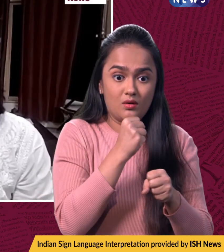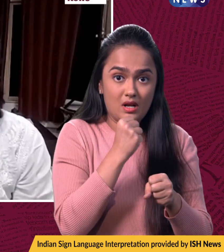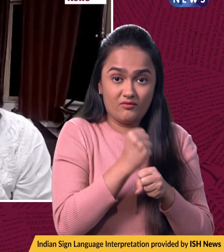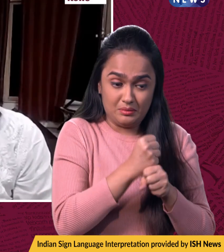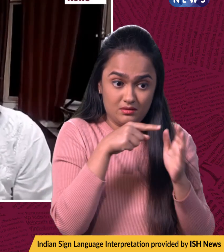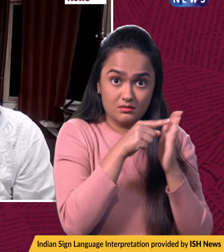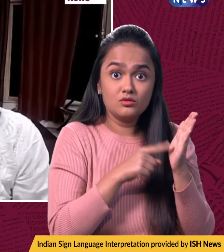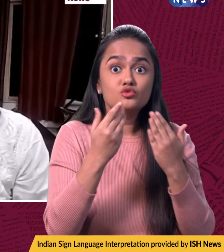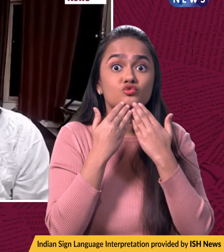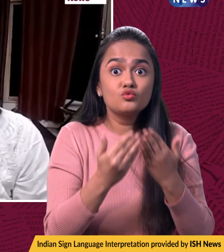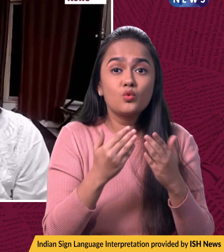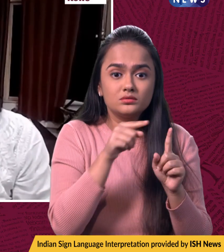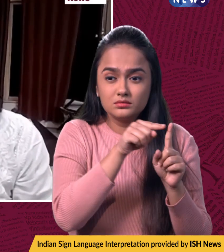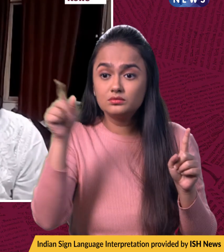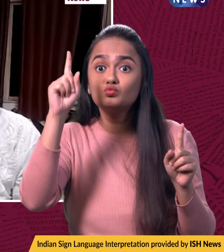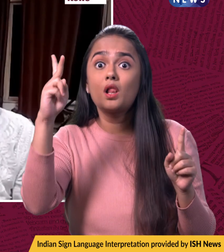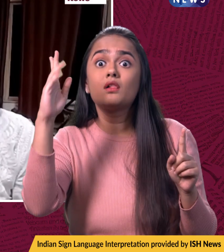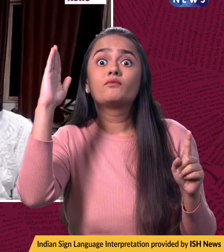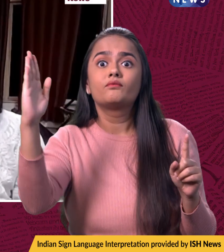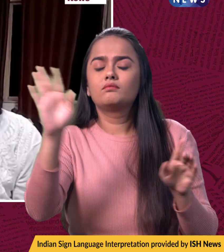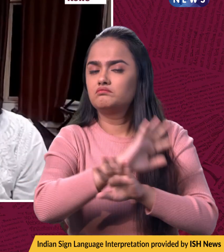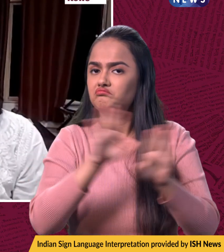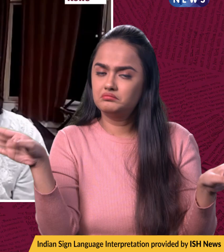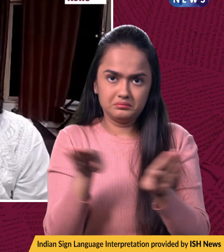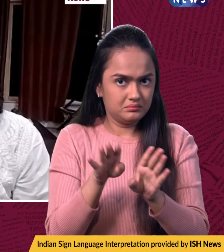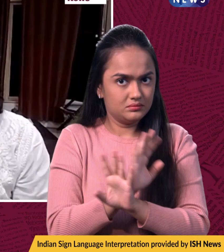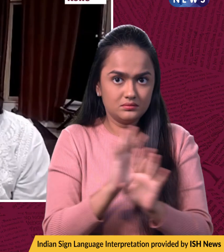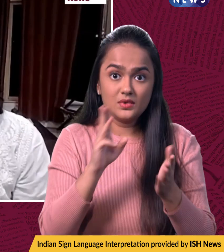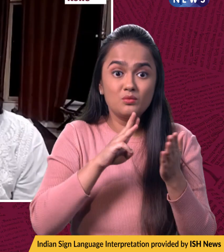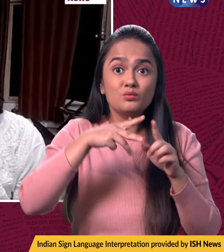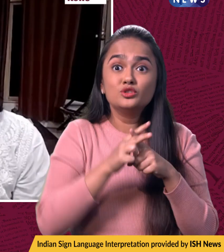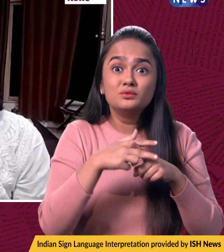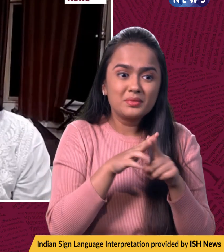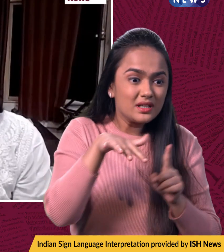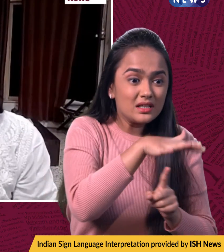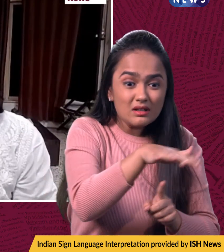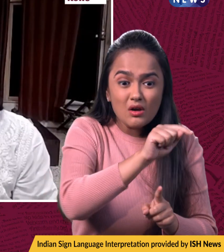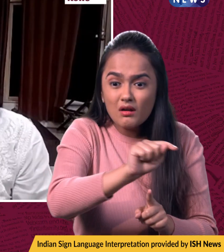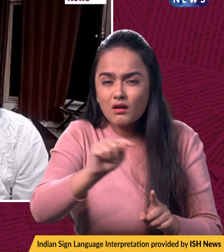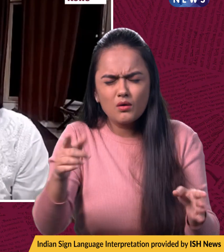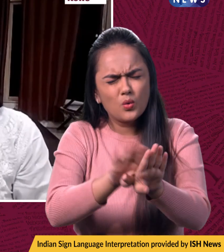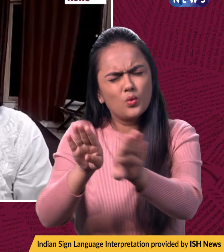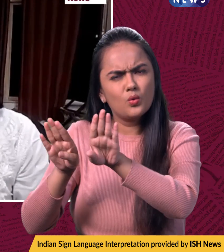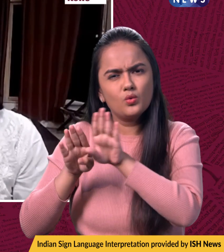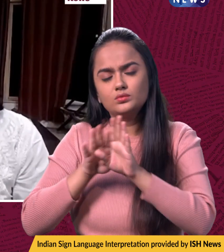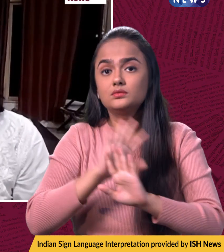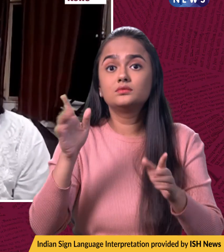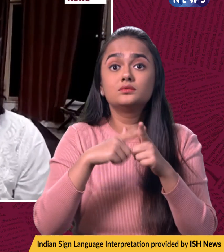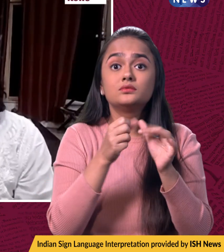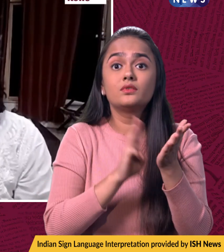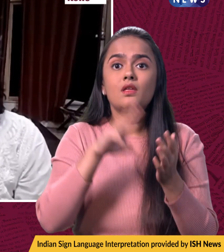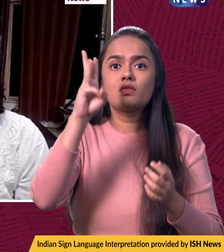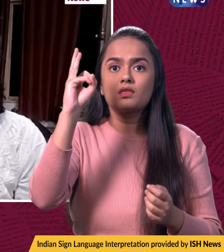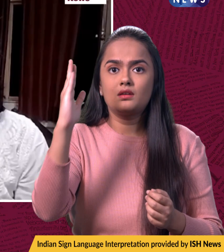Home Department, schools up to class 12 in the municipal corporation and municipality areas will be closed till